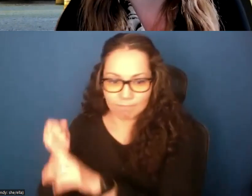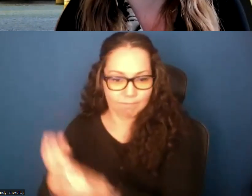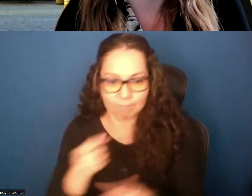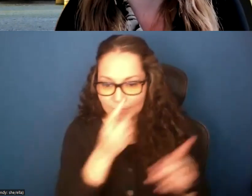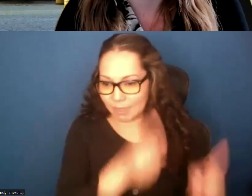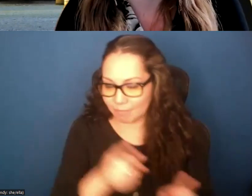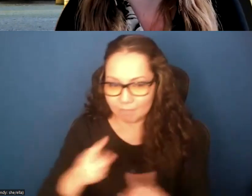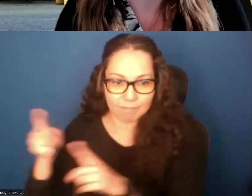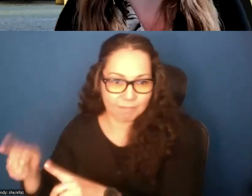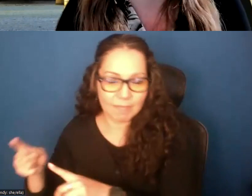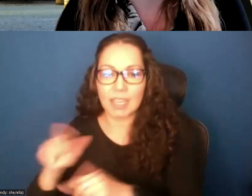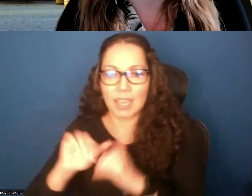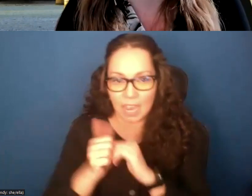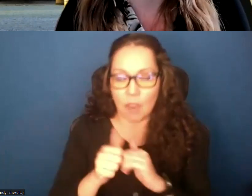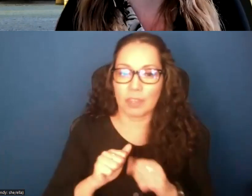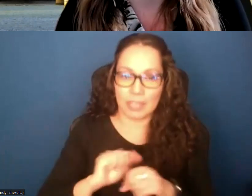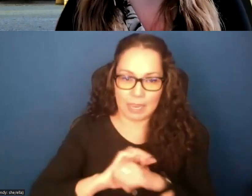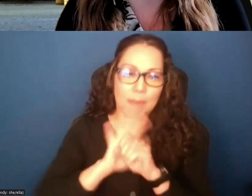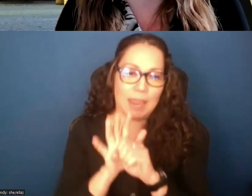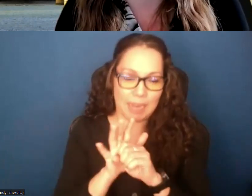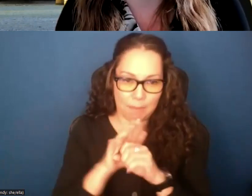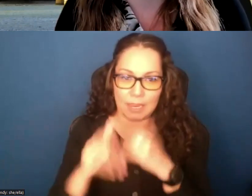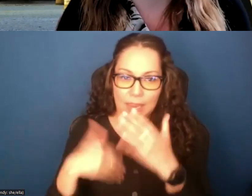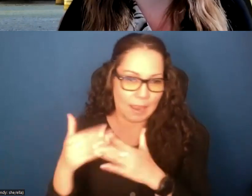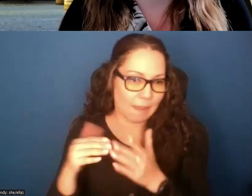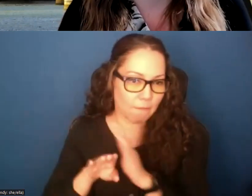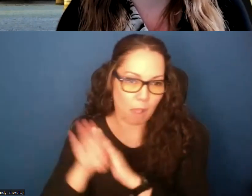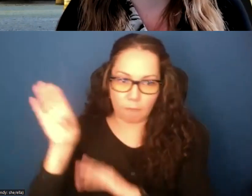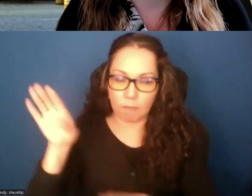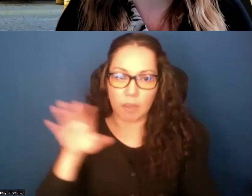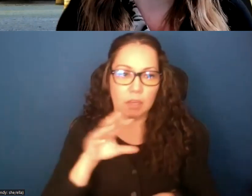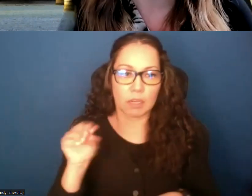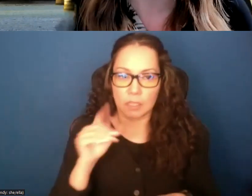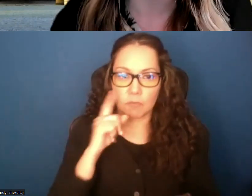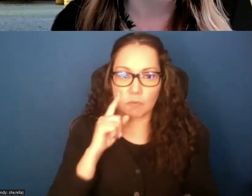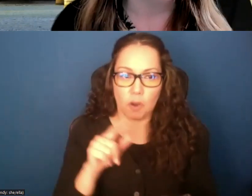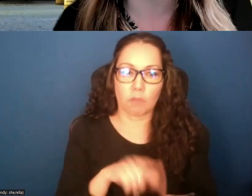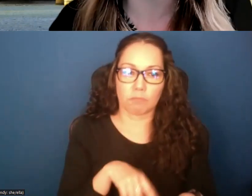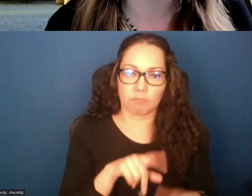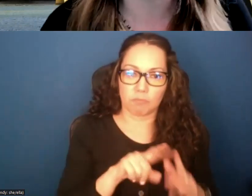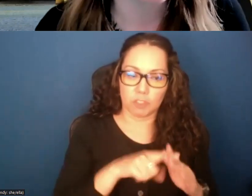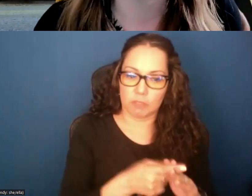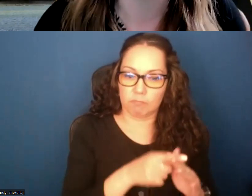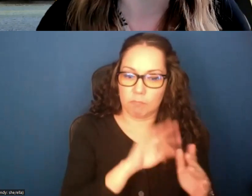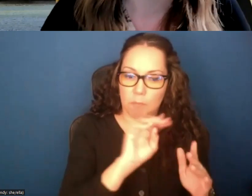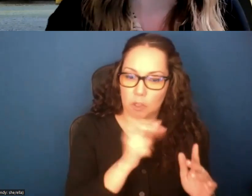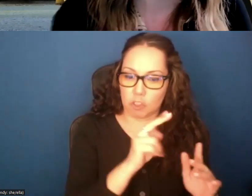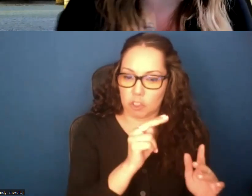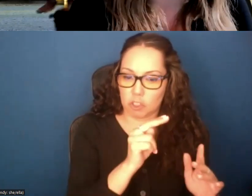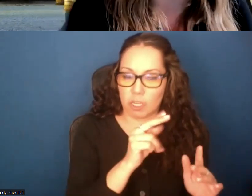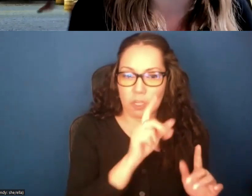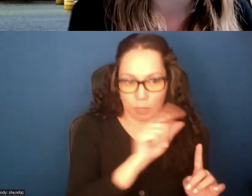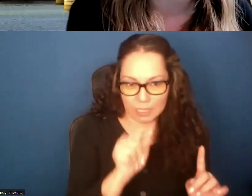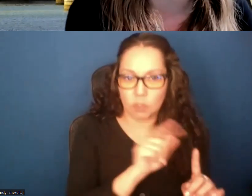as the pandemic evolved from March of 2020 to as recent as January of 2023. So we'll start with March of